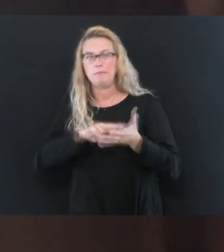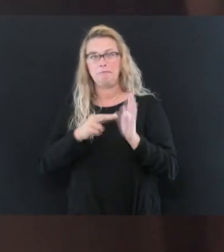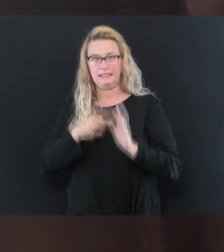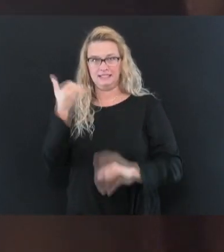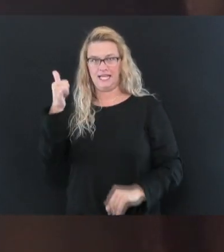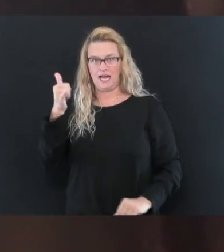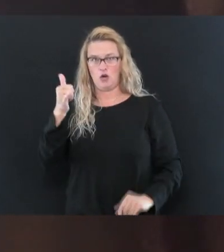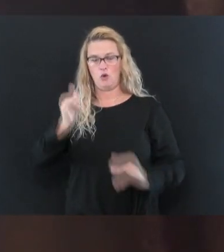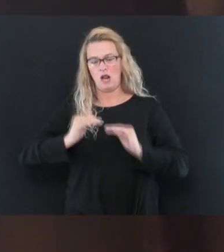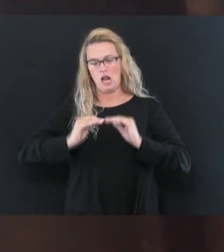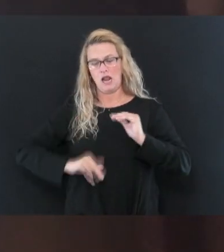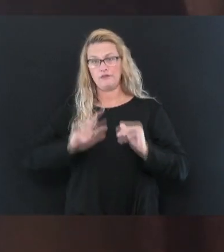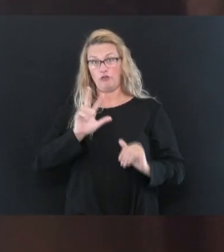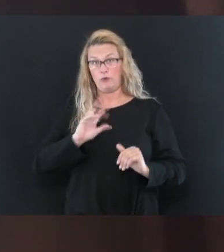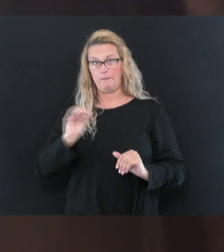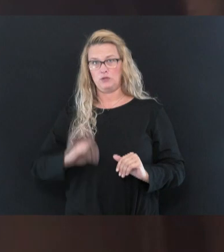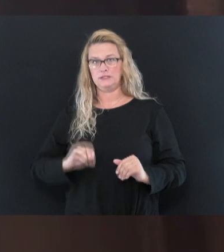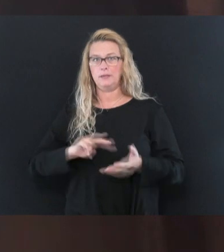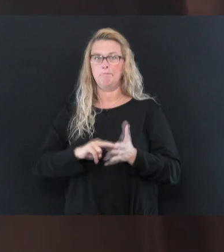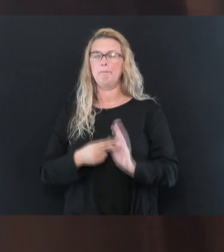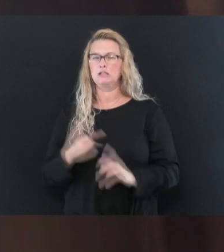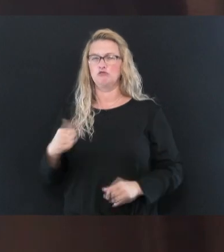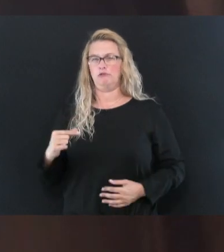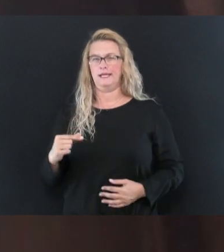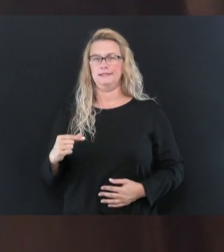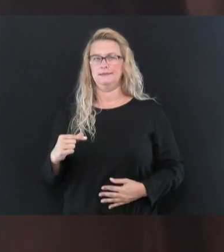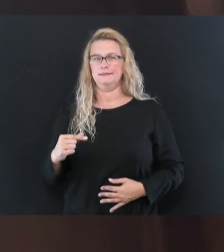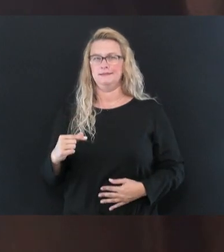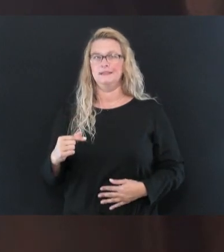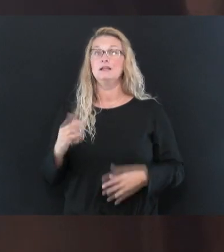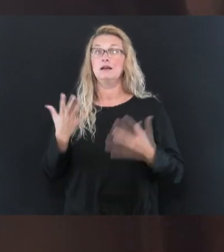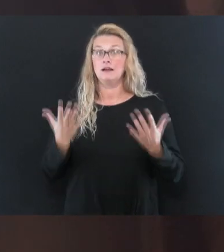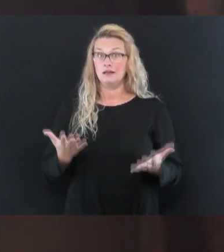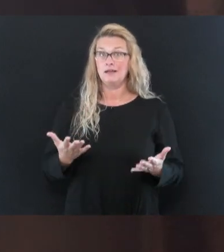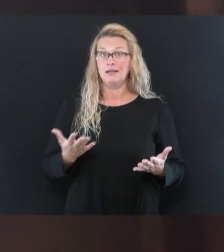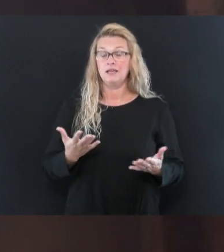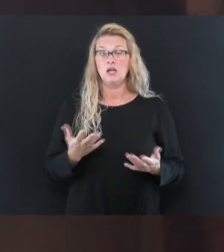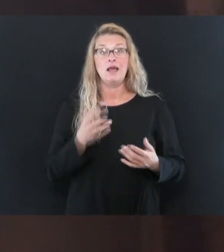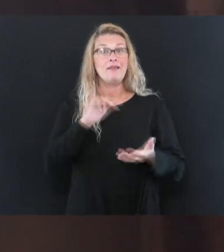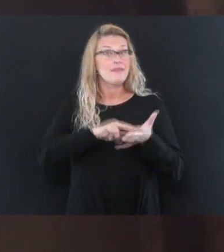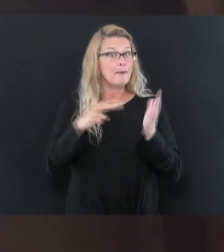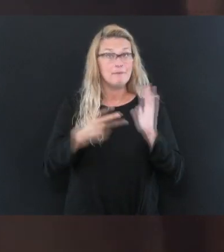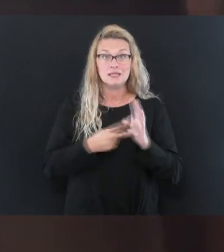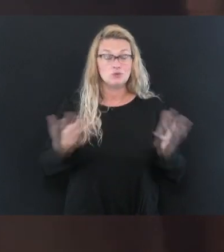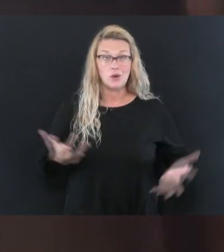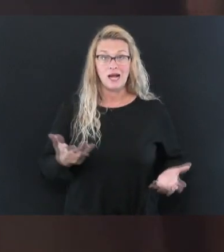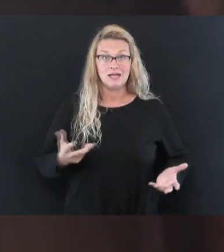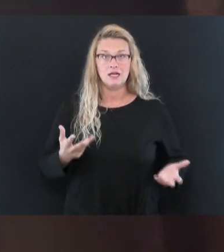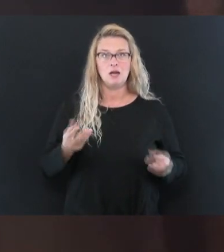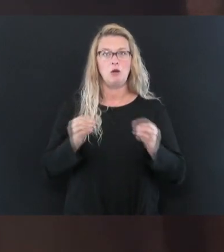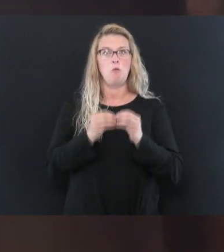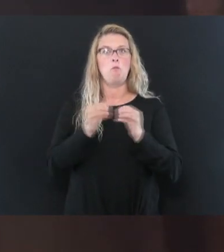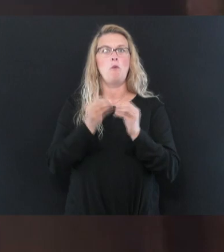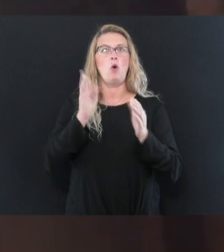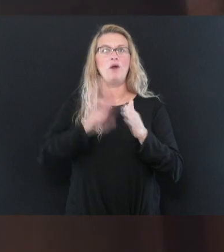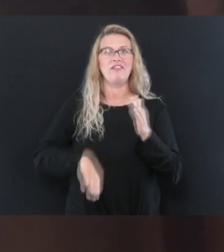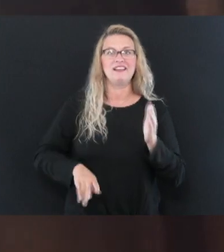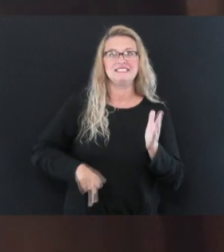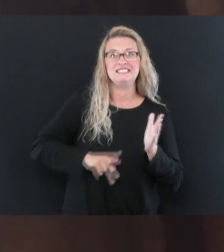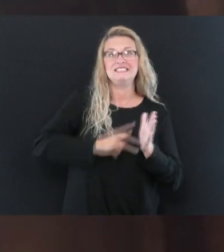than 3%, you get into a green status. And by doing that, we have more than doubled the average